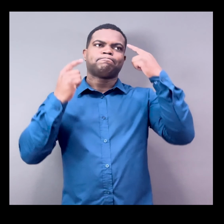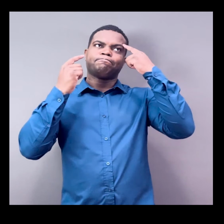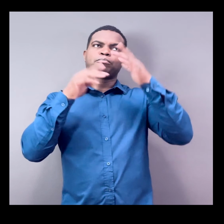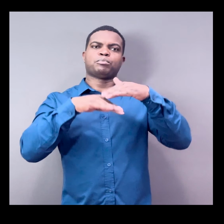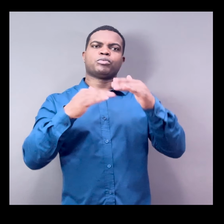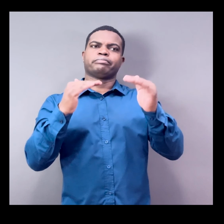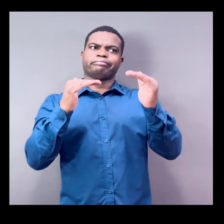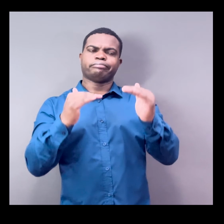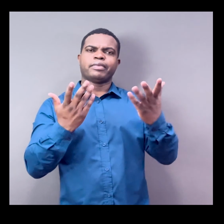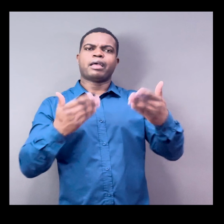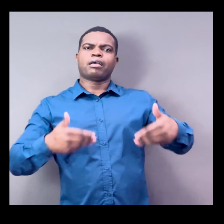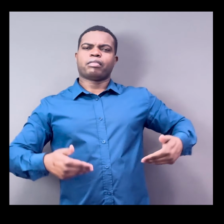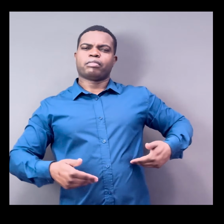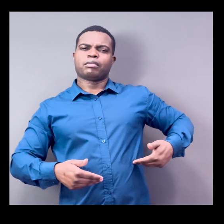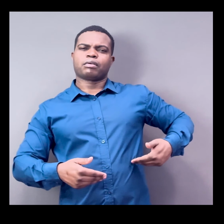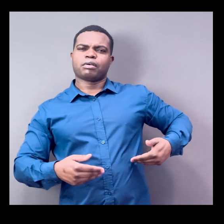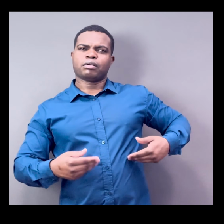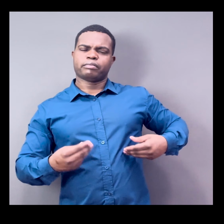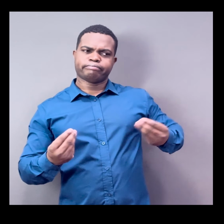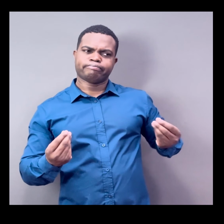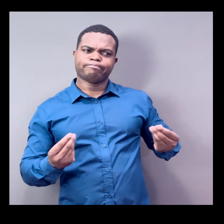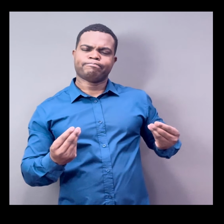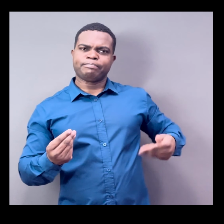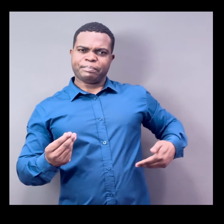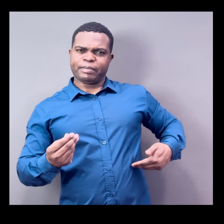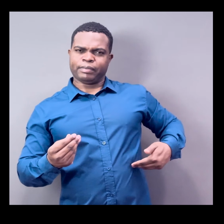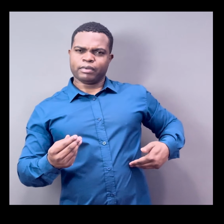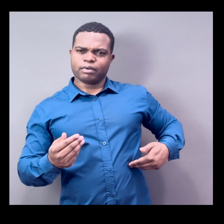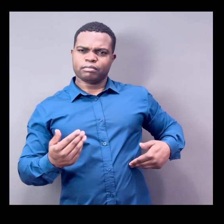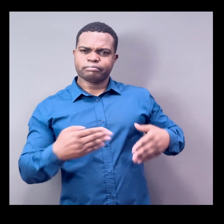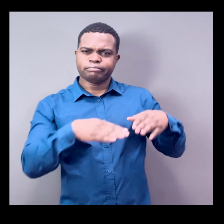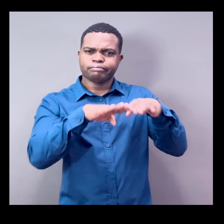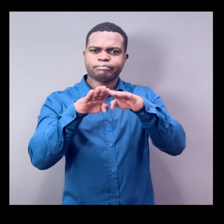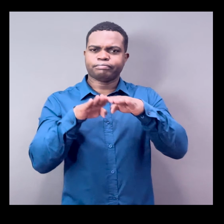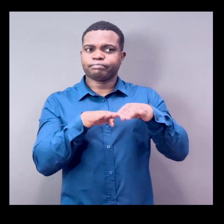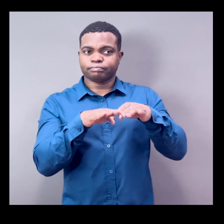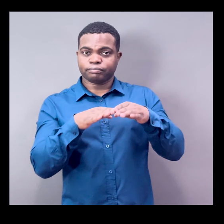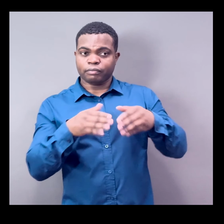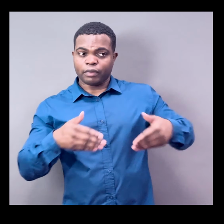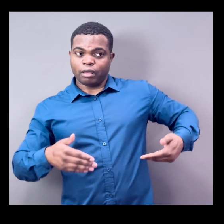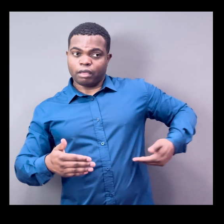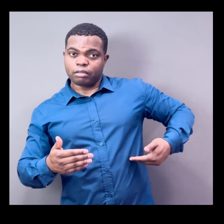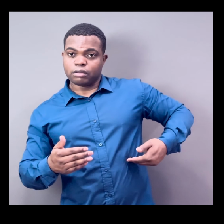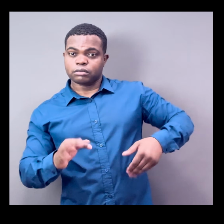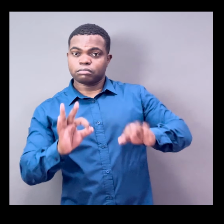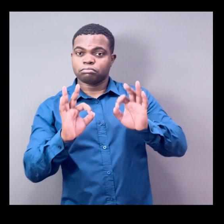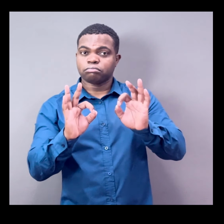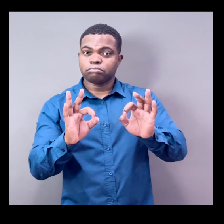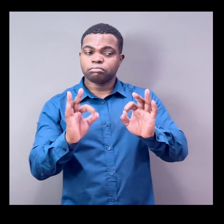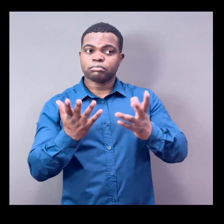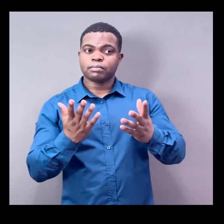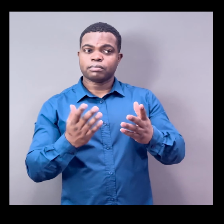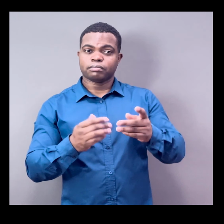ethical standards of that community. You need to adhere to the ethical standards,